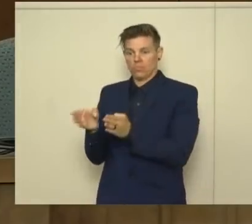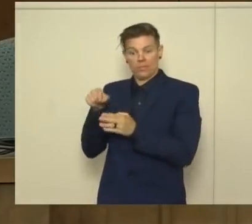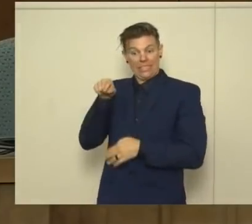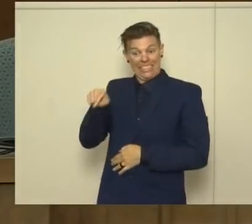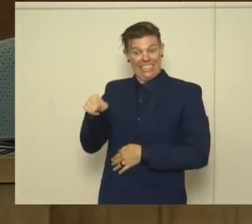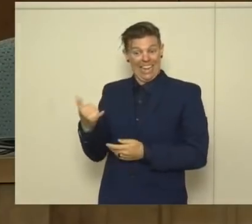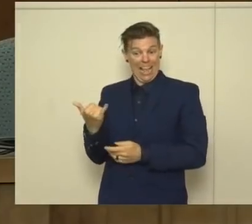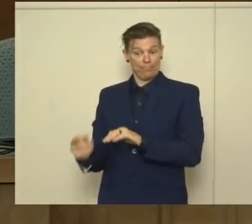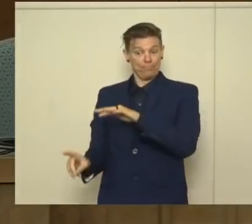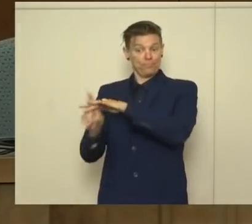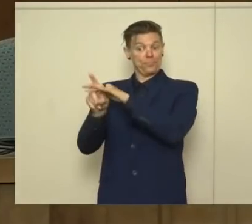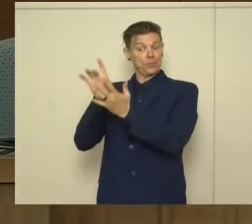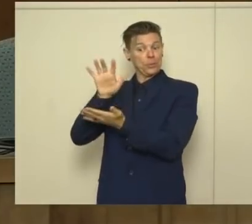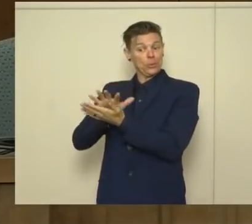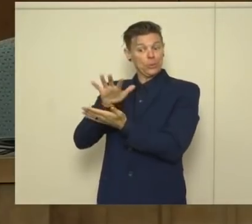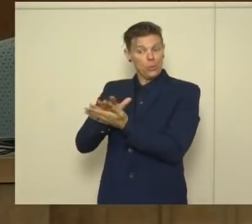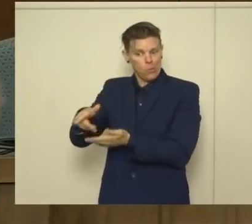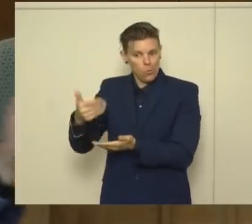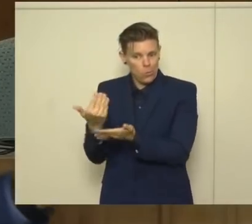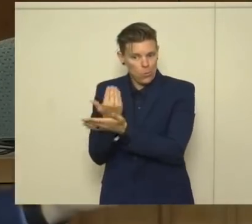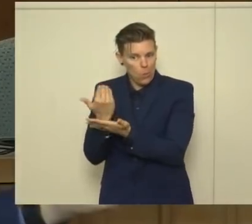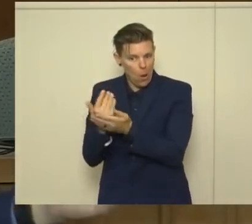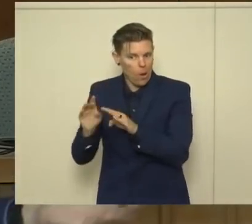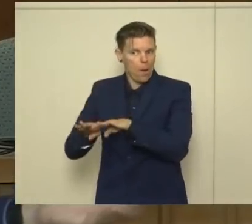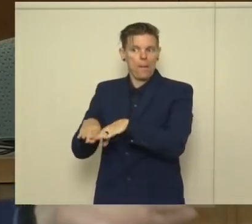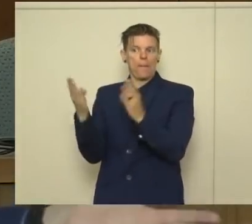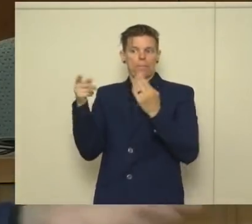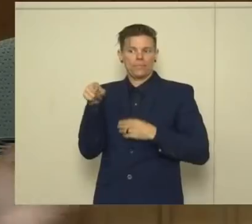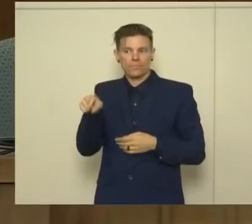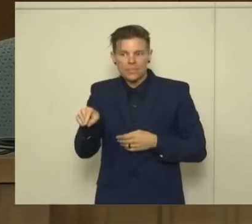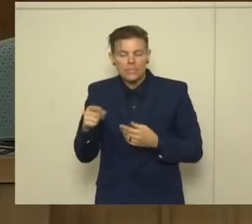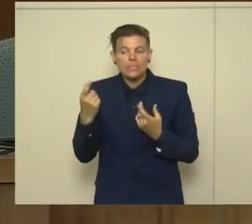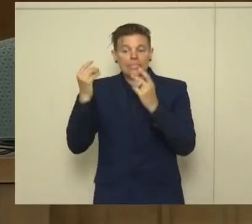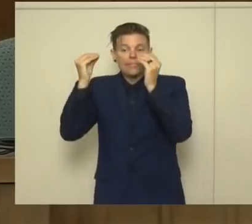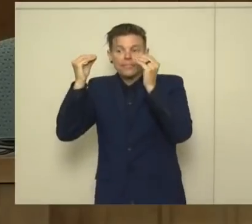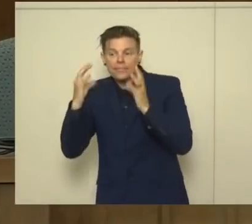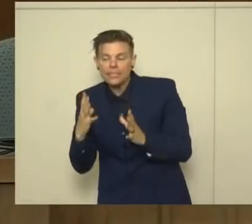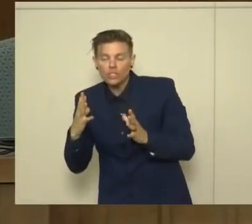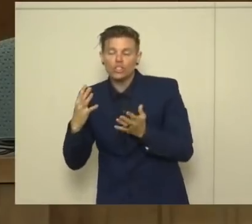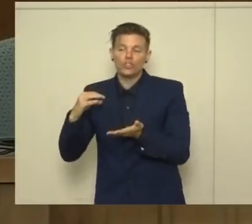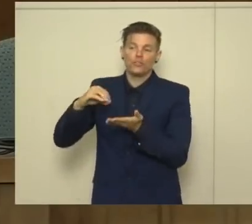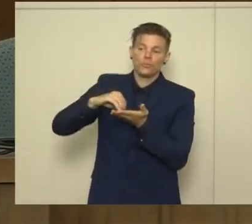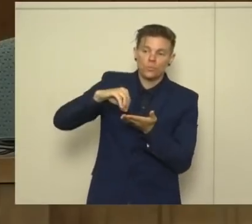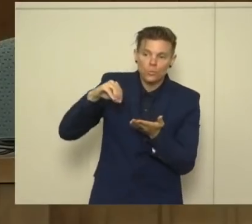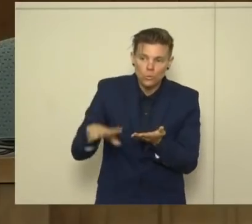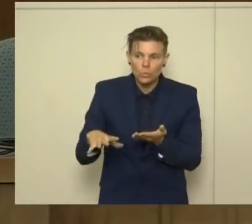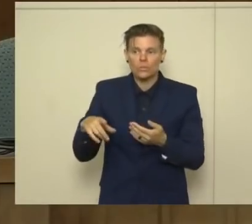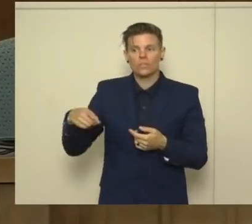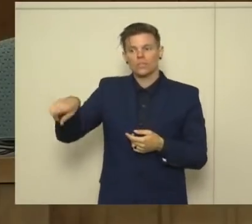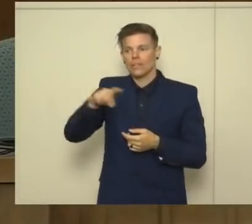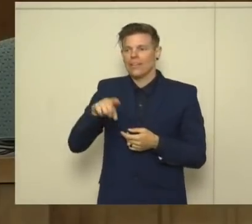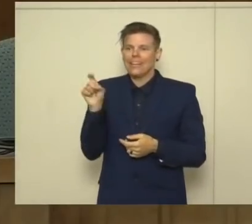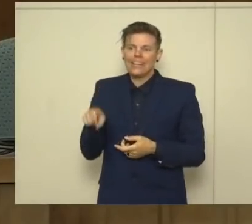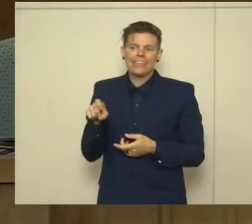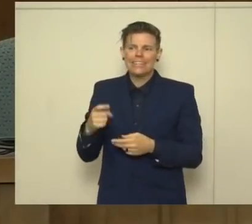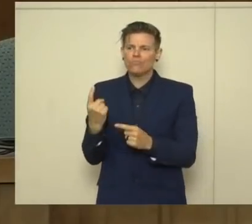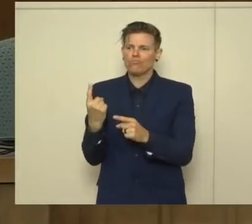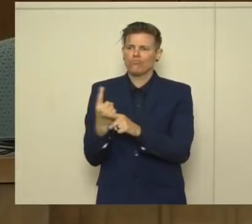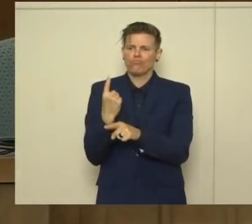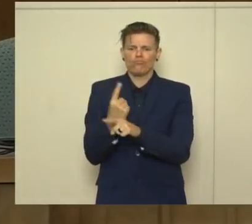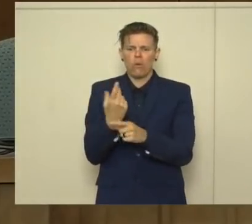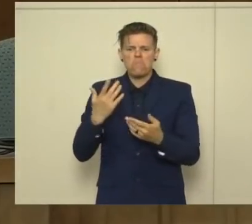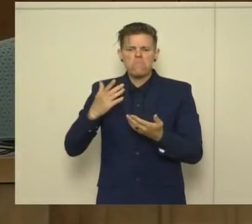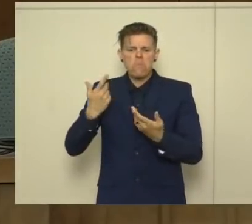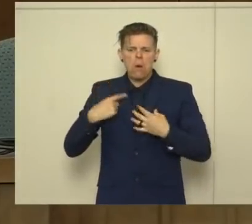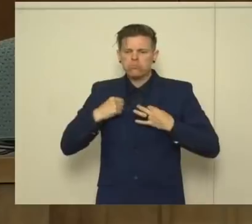personal protective equipment that the vast majority of teachers and students will be using are just multi-layer cloth masks. And